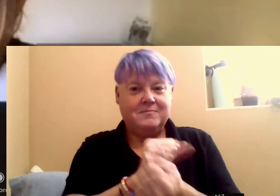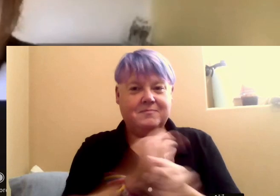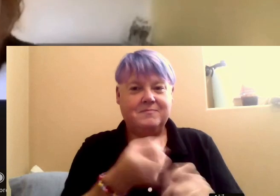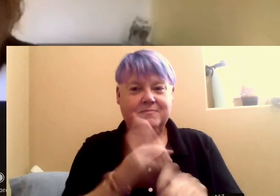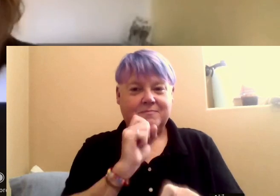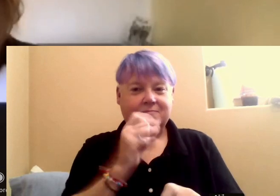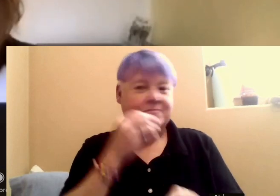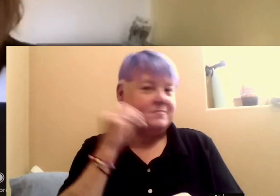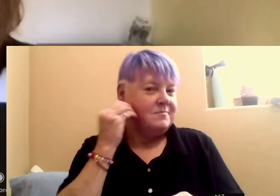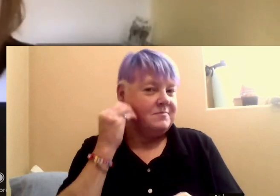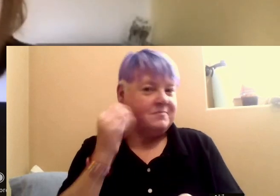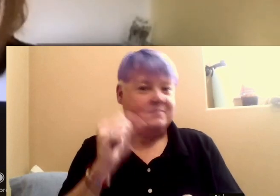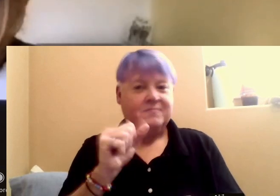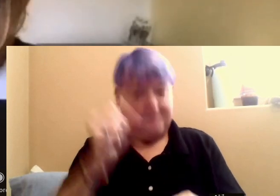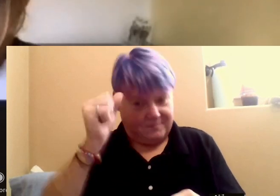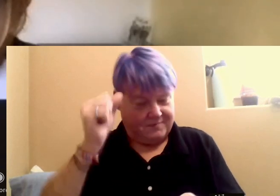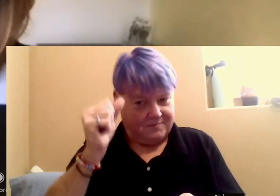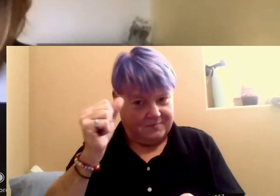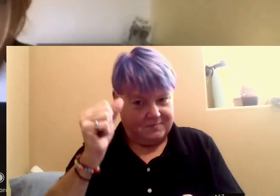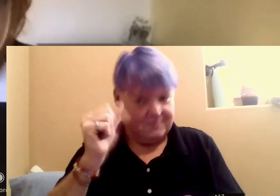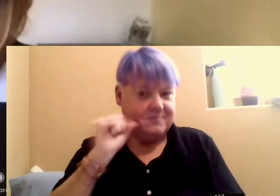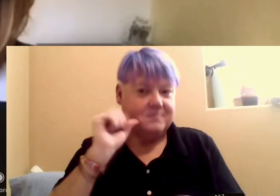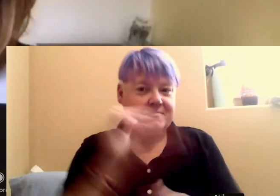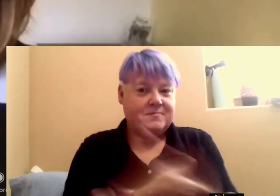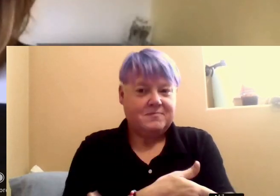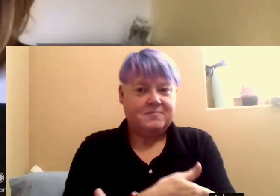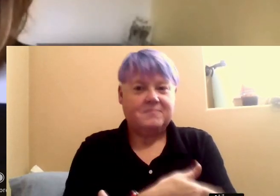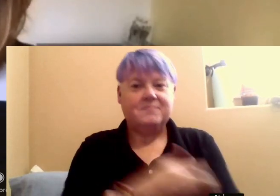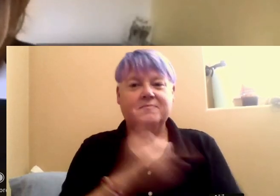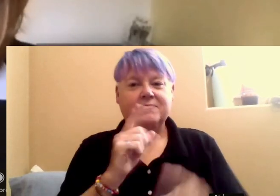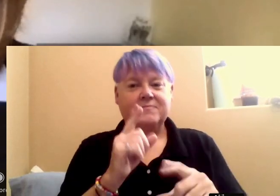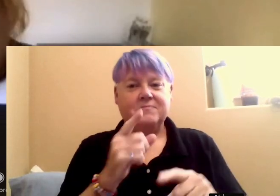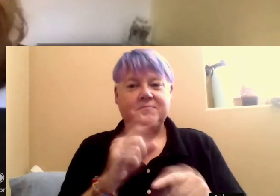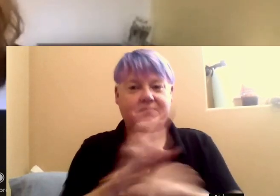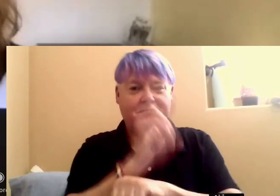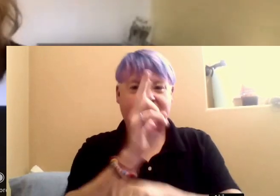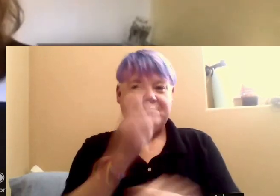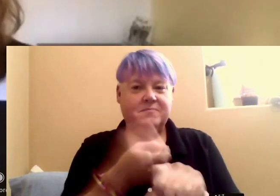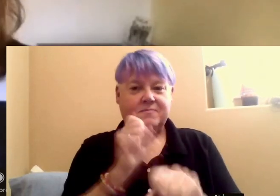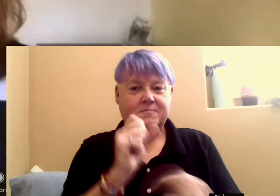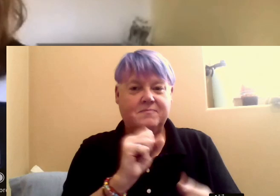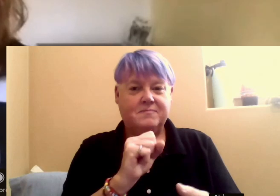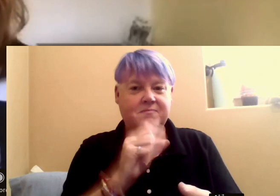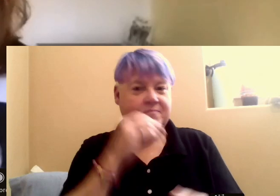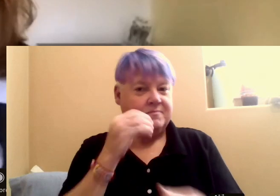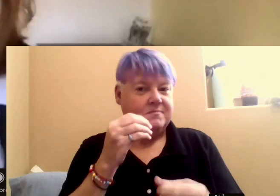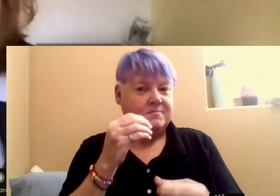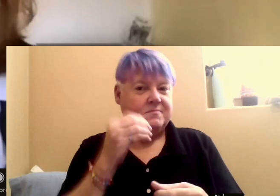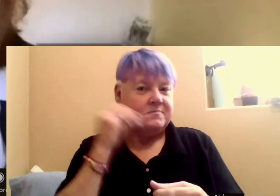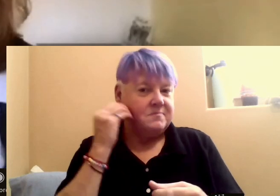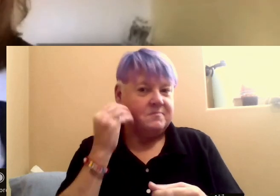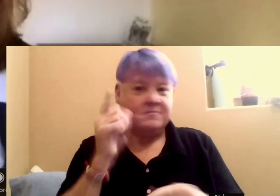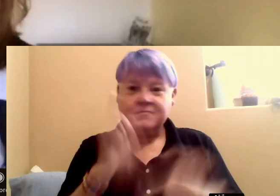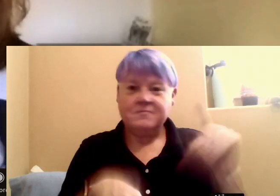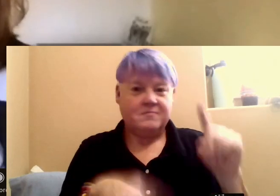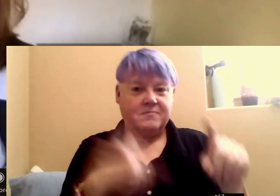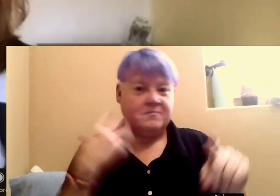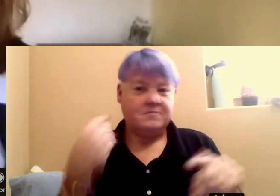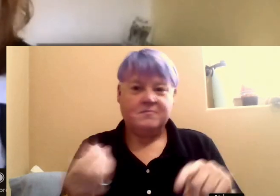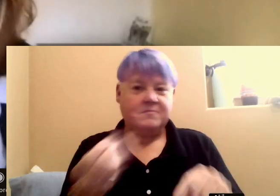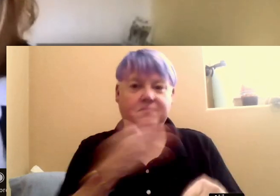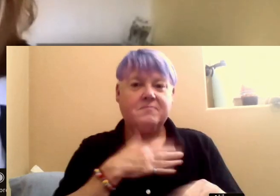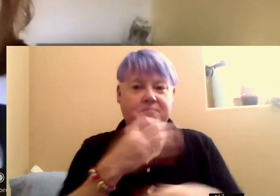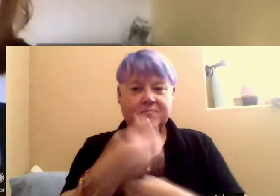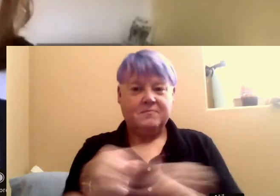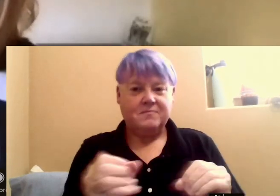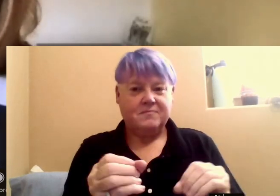was doing university from home. She's since gone back, but I couldn't leave. I couldn't leave my office for like a year because there